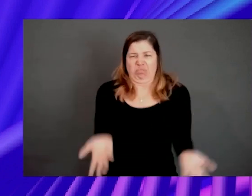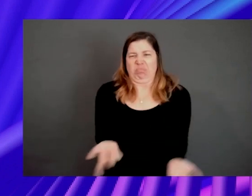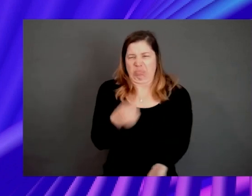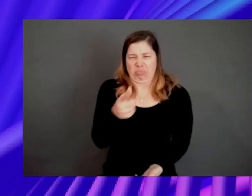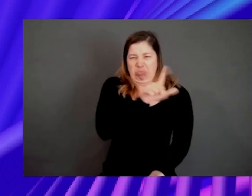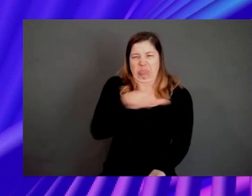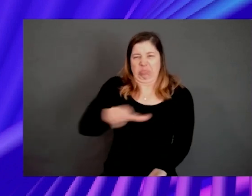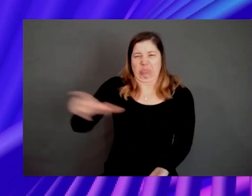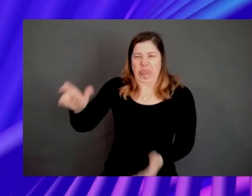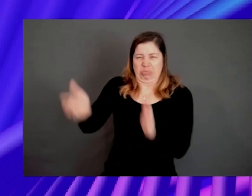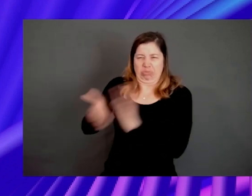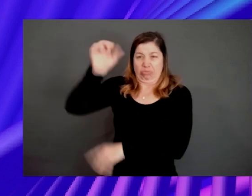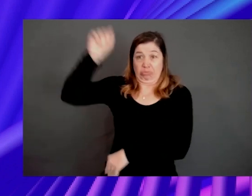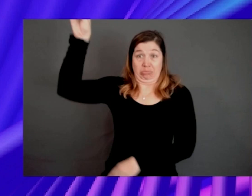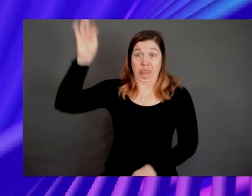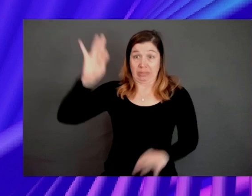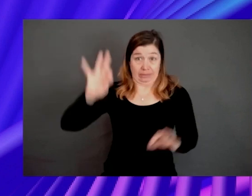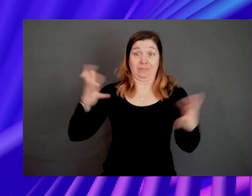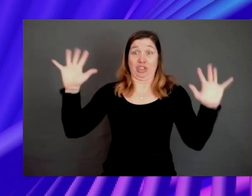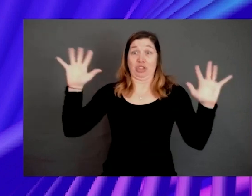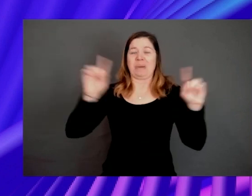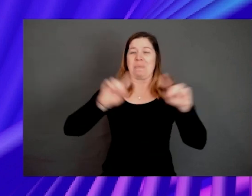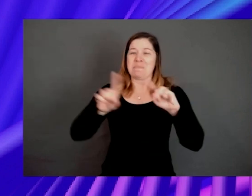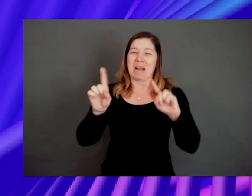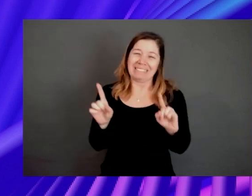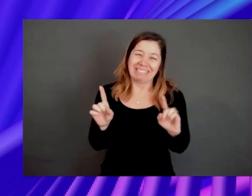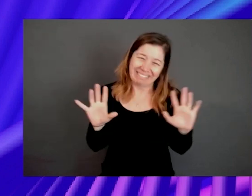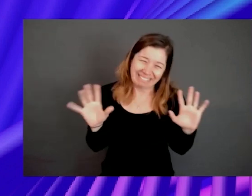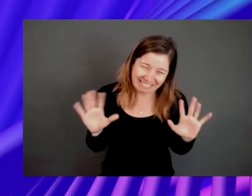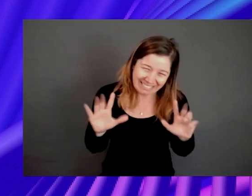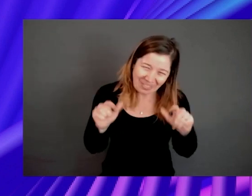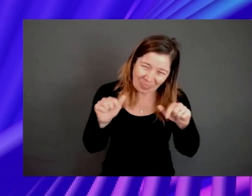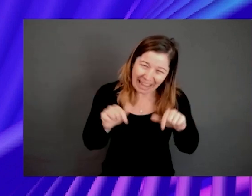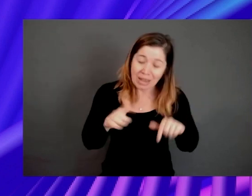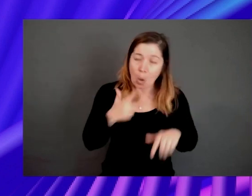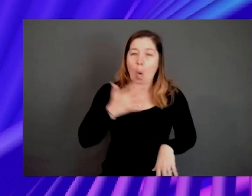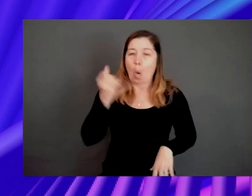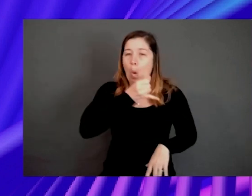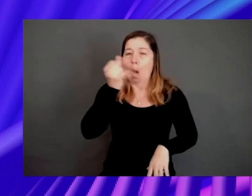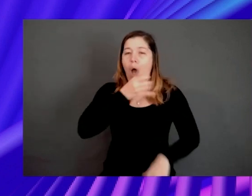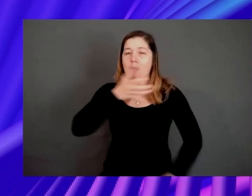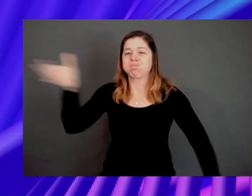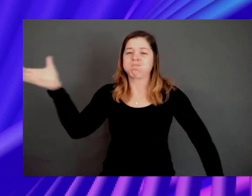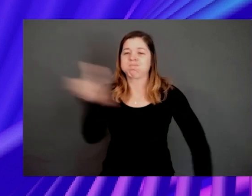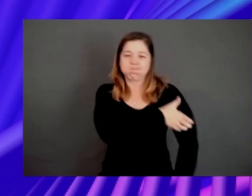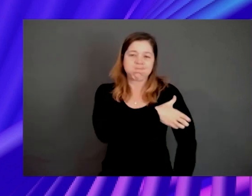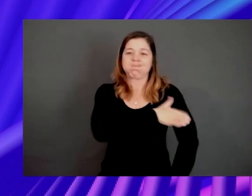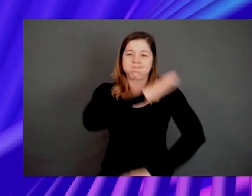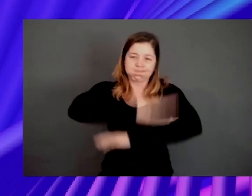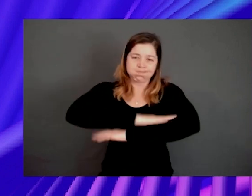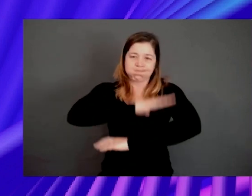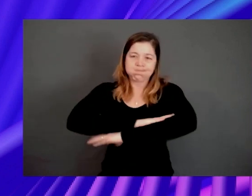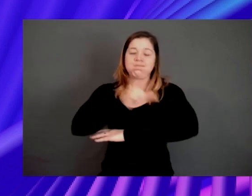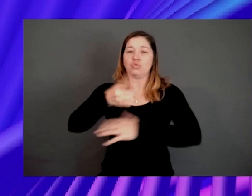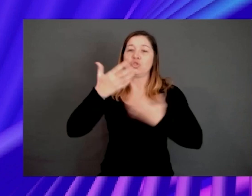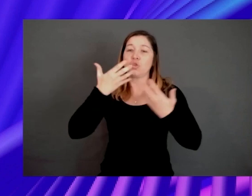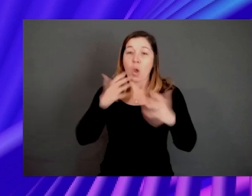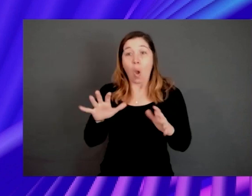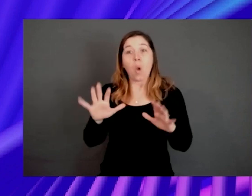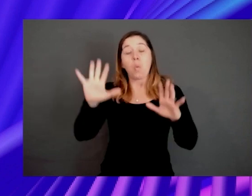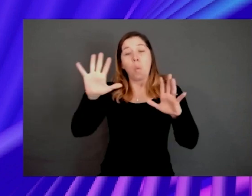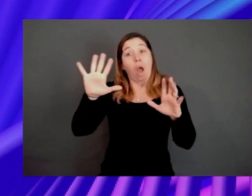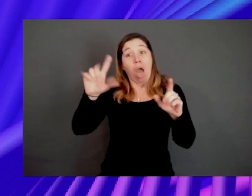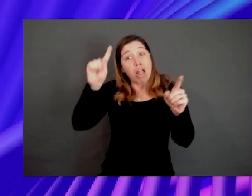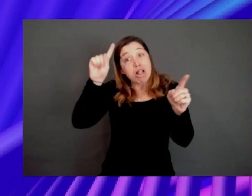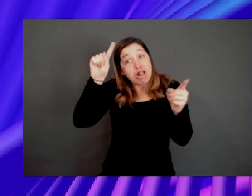there. But obviously, AWS is an extremely powerful platform, and we don't want to dumb it down, right? So we want to make sure, like, if once